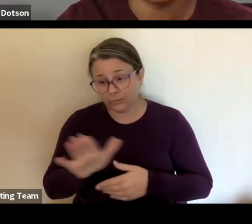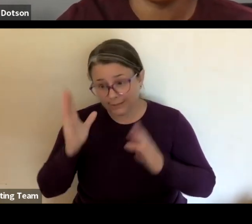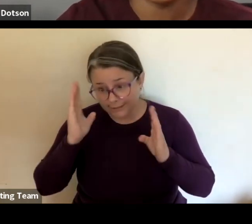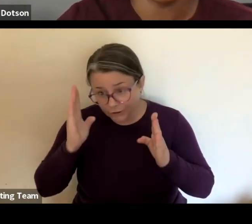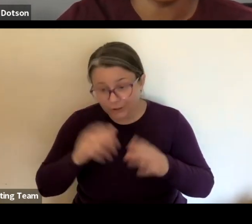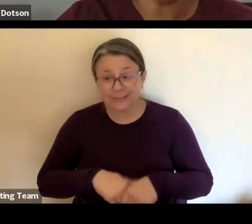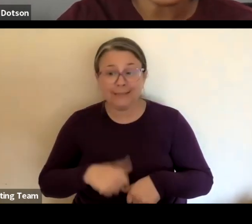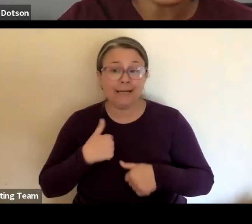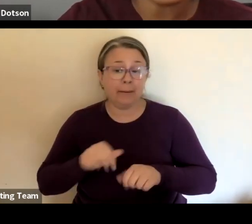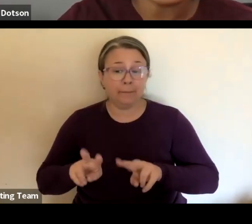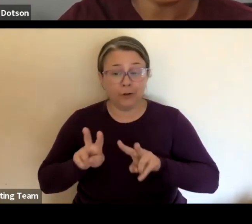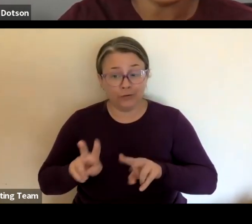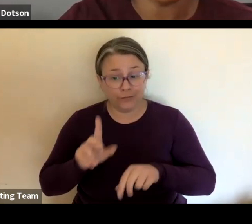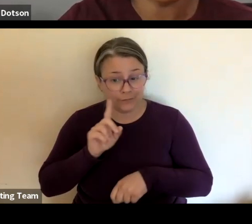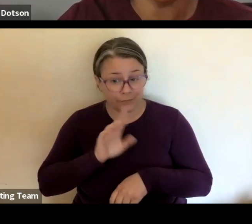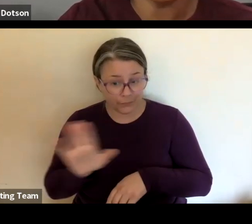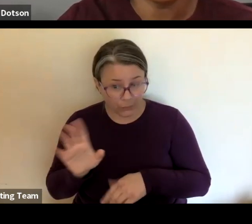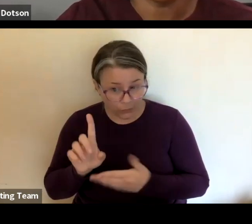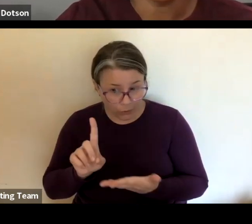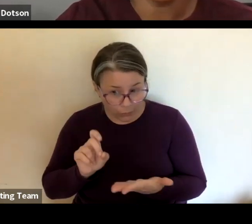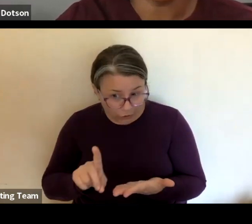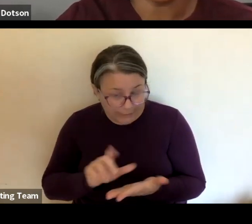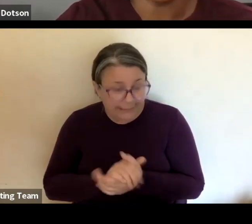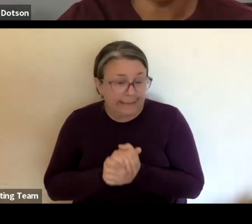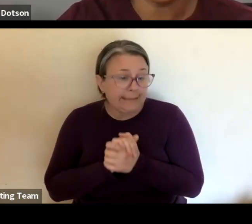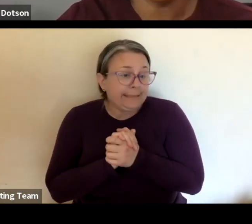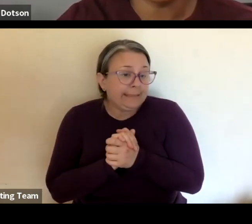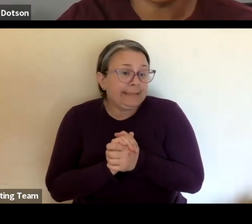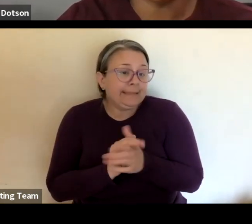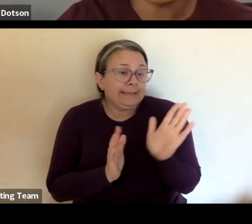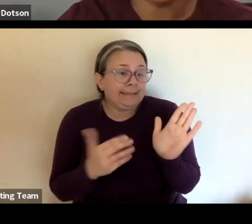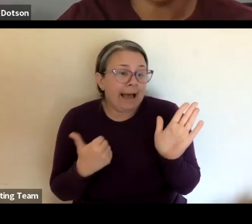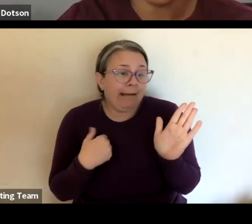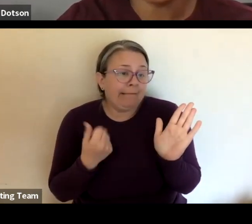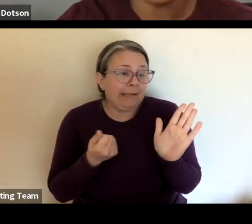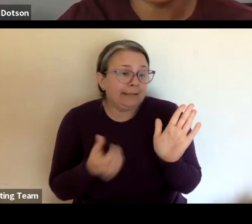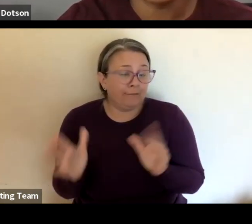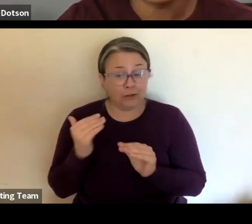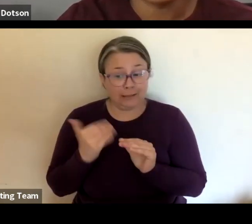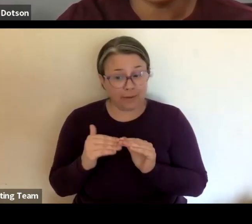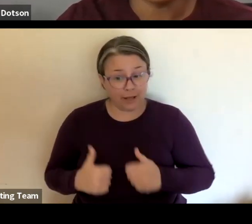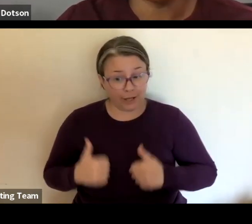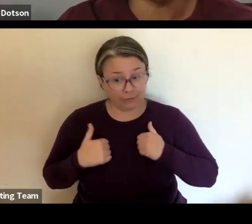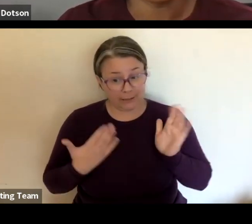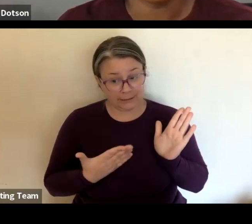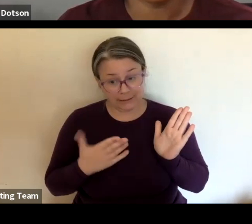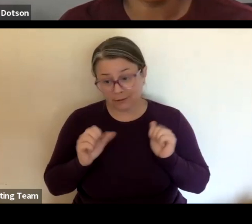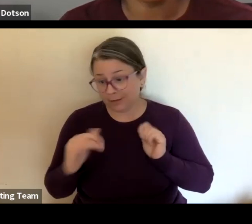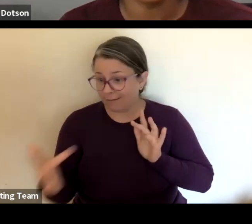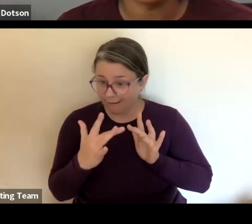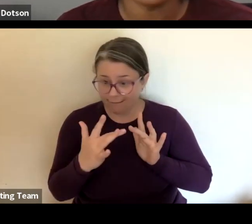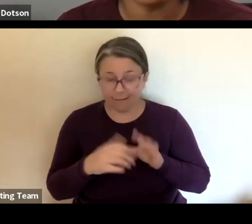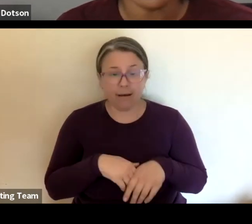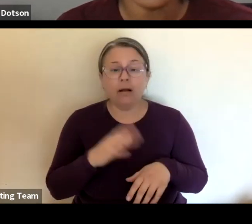me at my various email addresses that I have listed here. The Georgia State one is the best way to reach